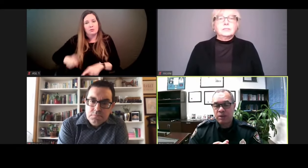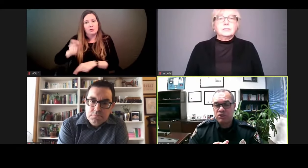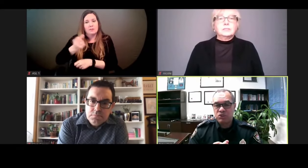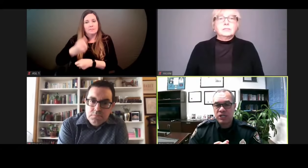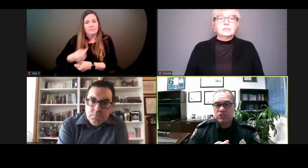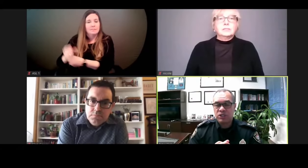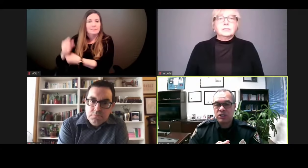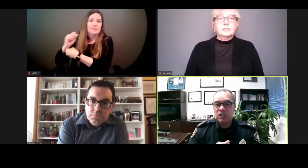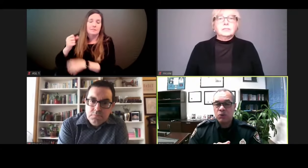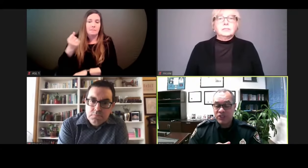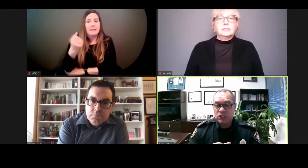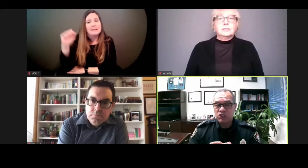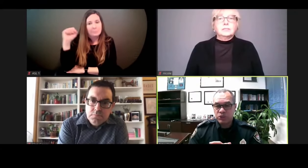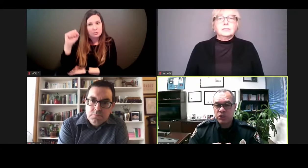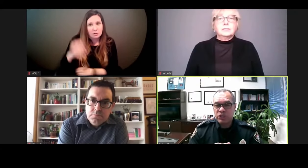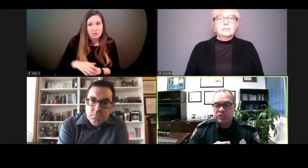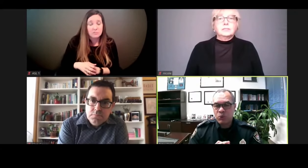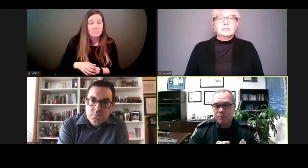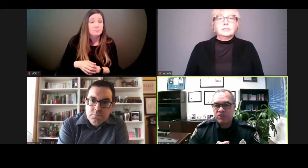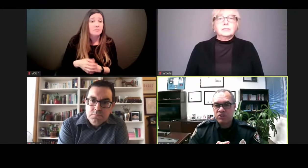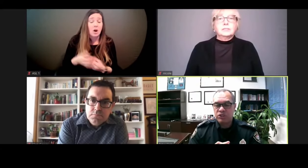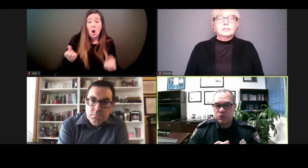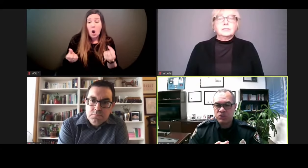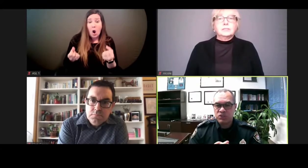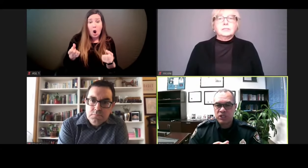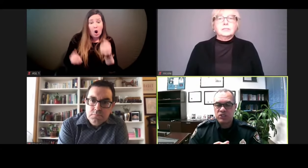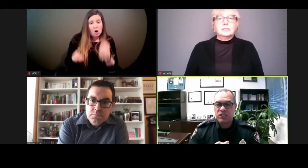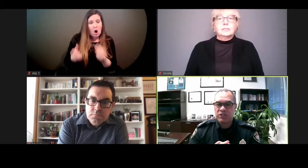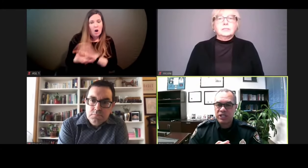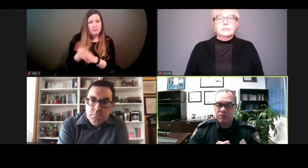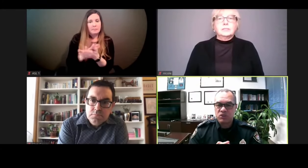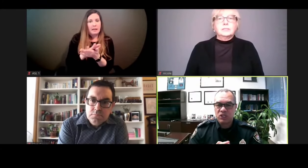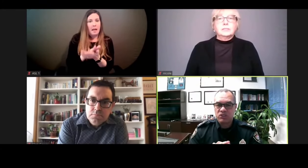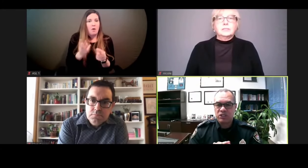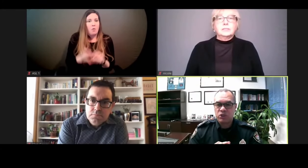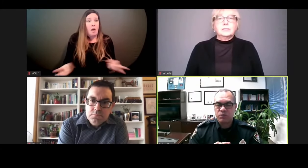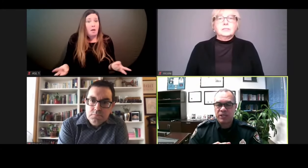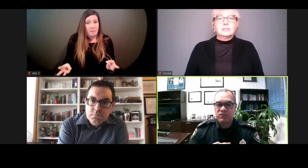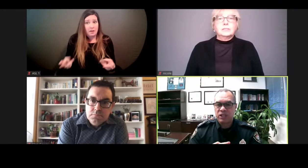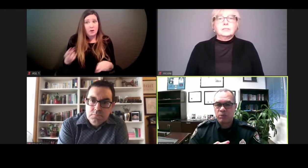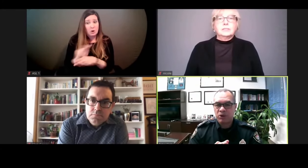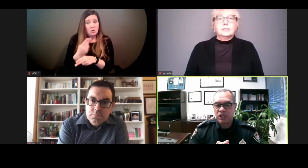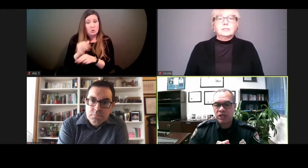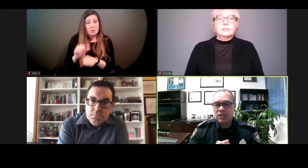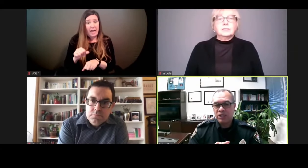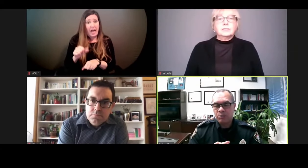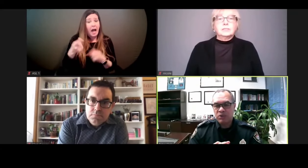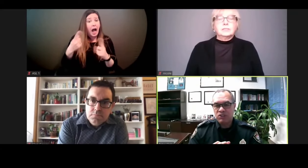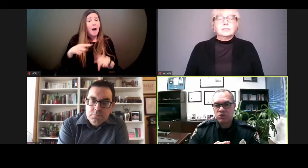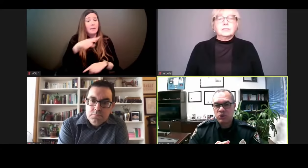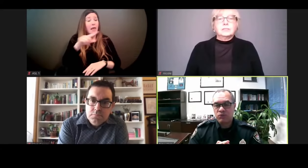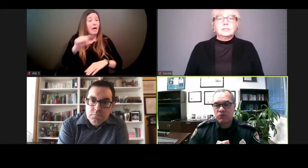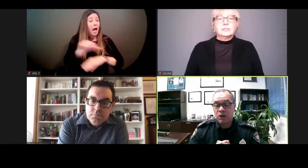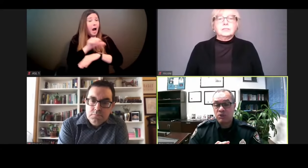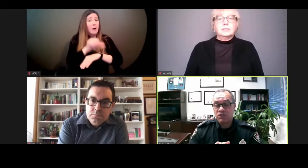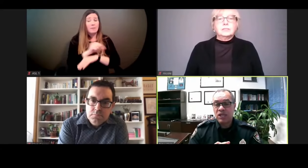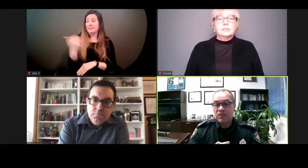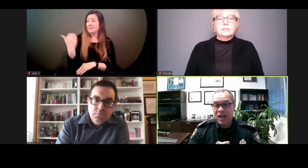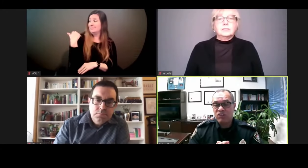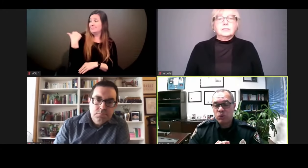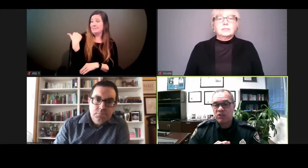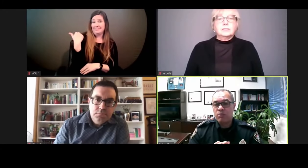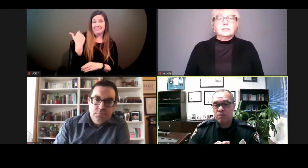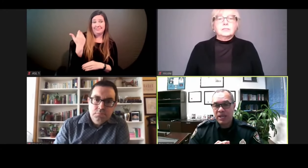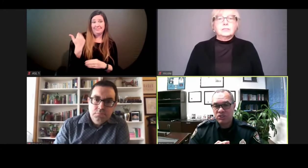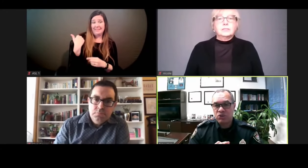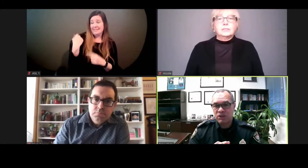in the demonstration. Vehicles were turned into weapons and used as such in the demonstration that took place in Alberta in the previous 24 hours. That